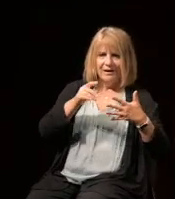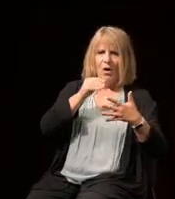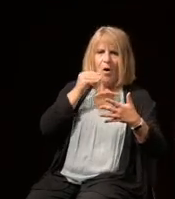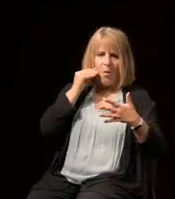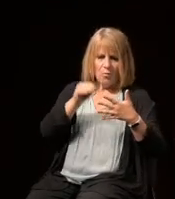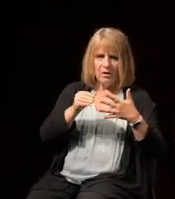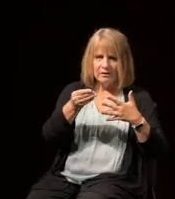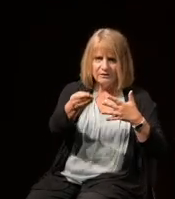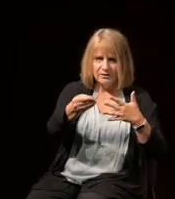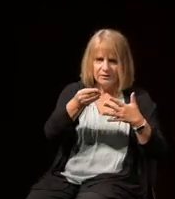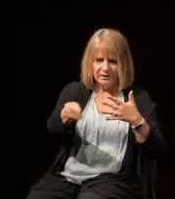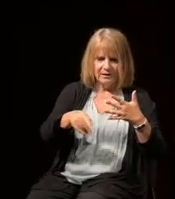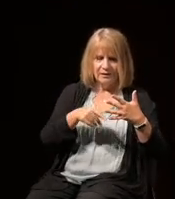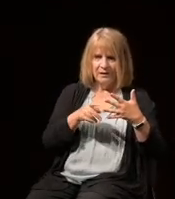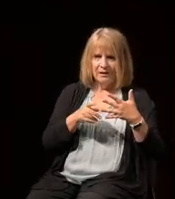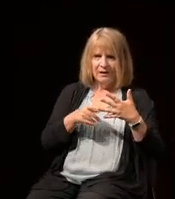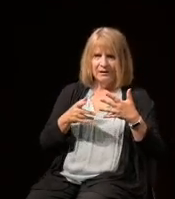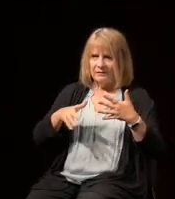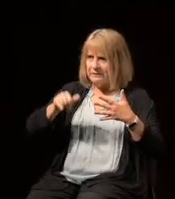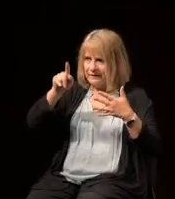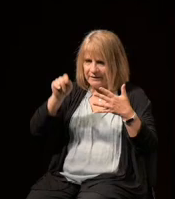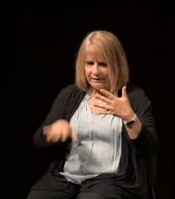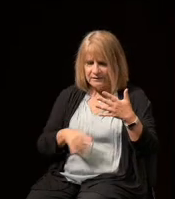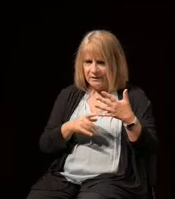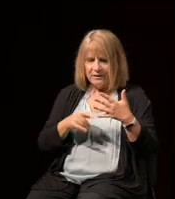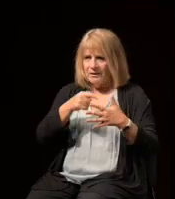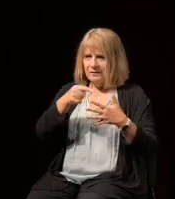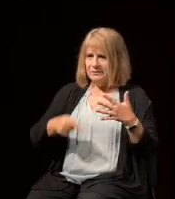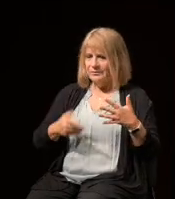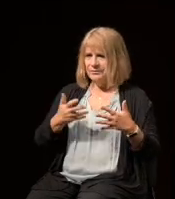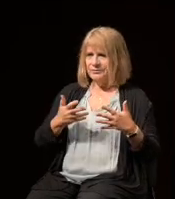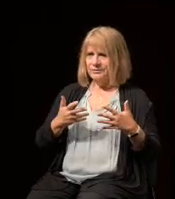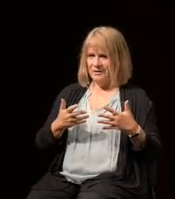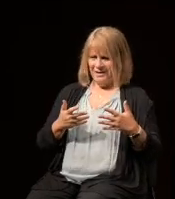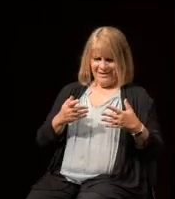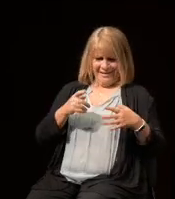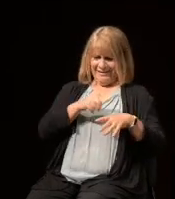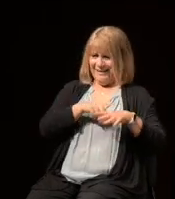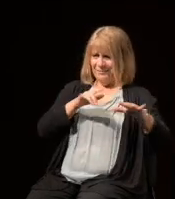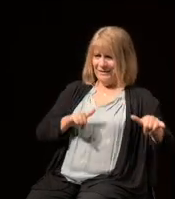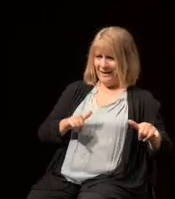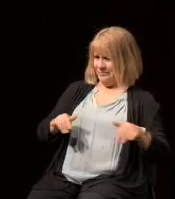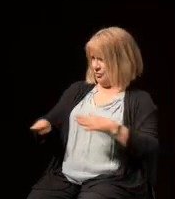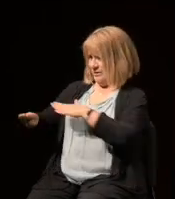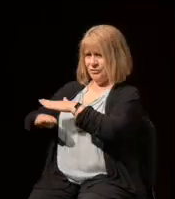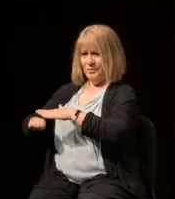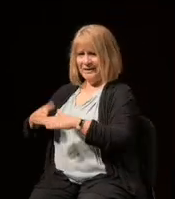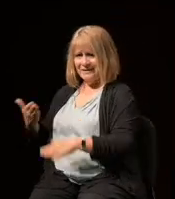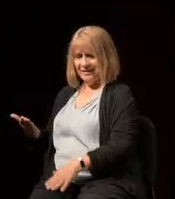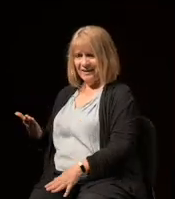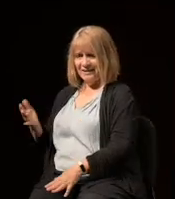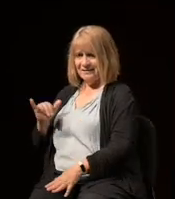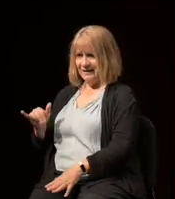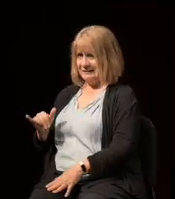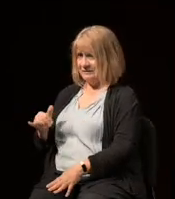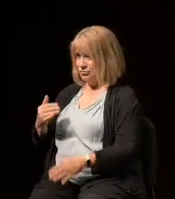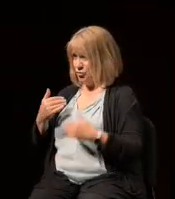assignments, and they take the exams, all while trying to do basic things like make sure they have enough to